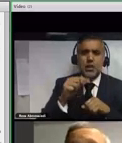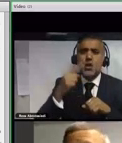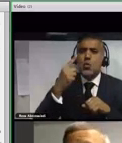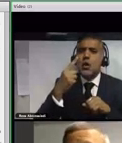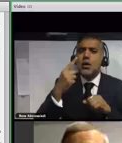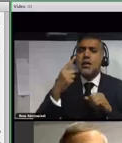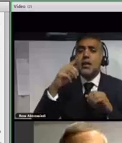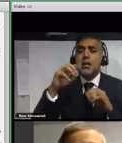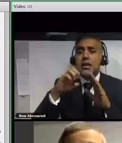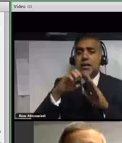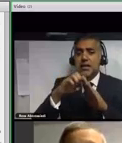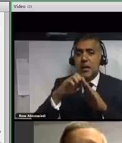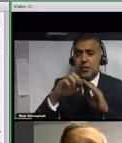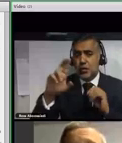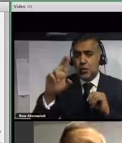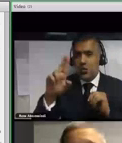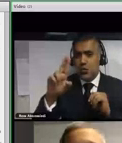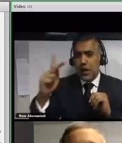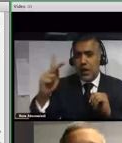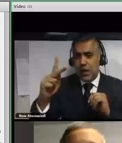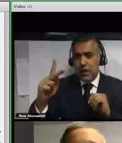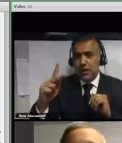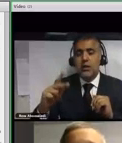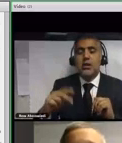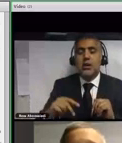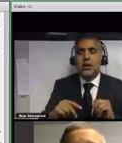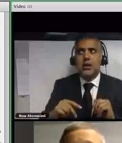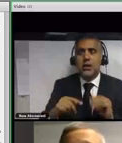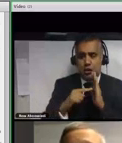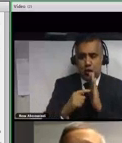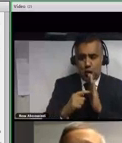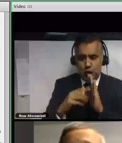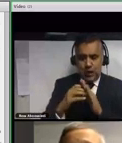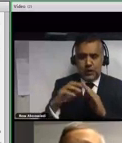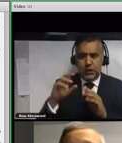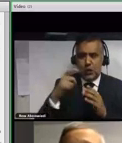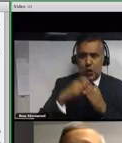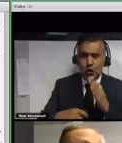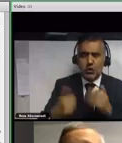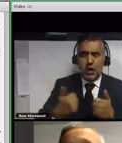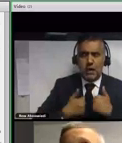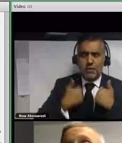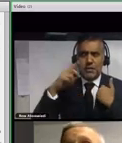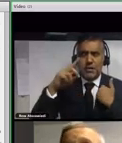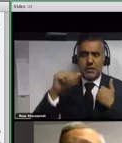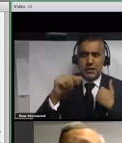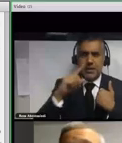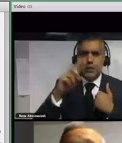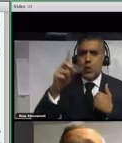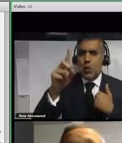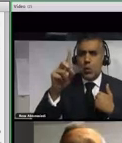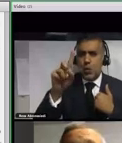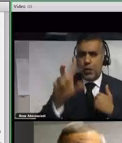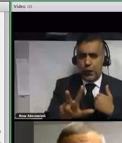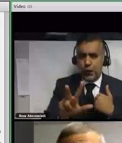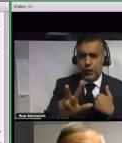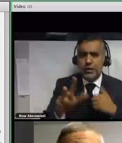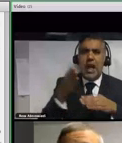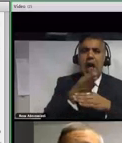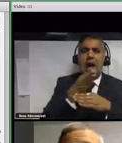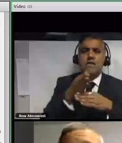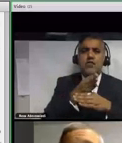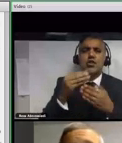the UK, some data shows that the cost of living with a disability is about 1/3 the average